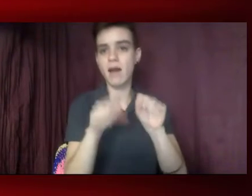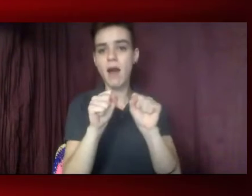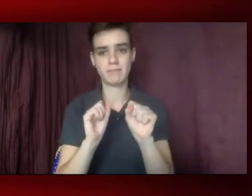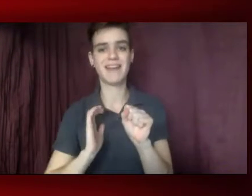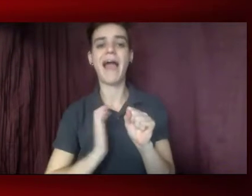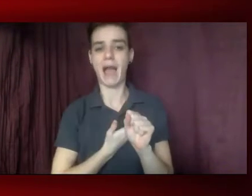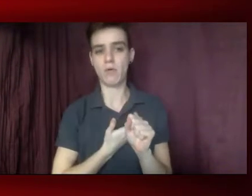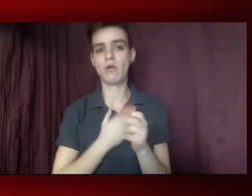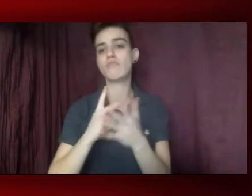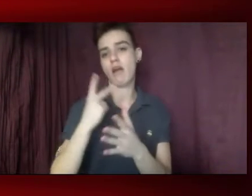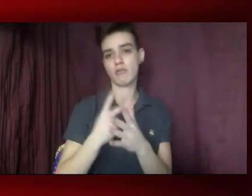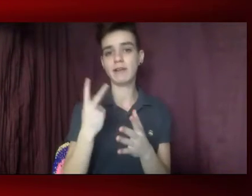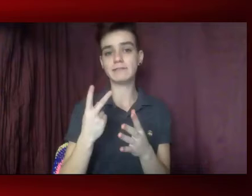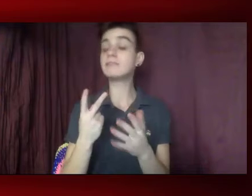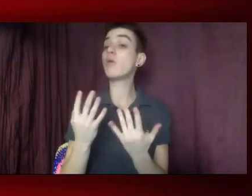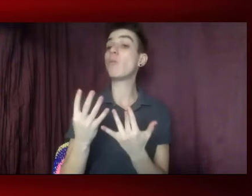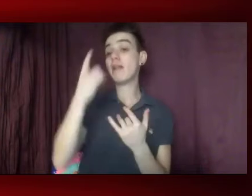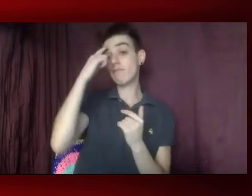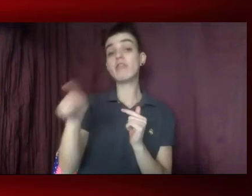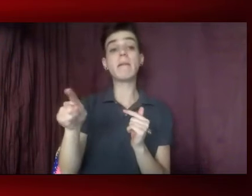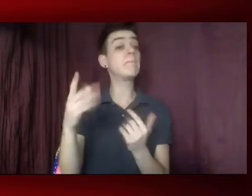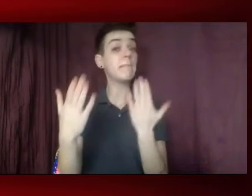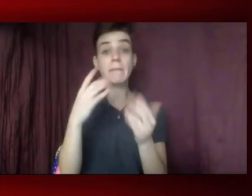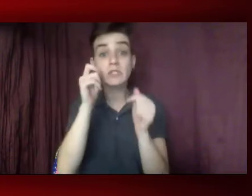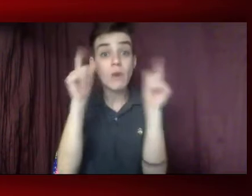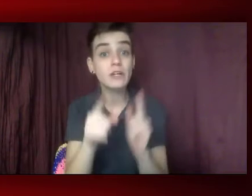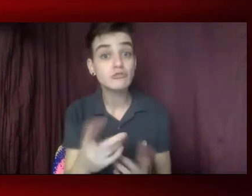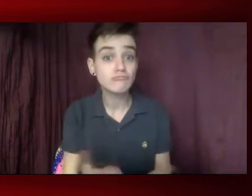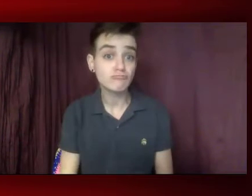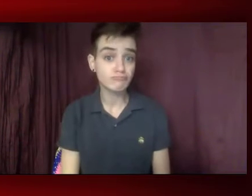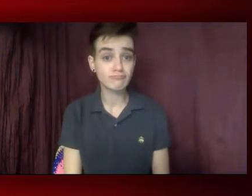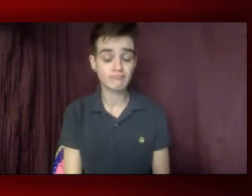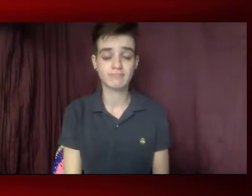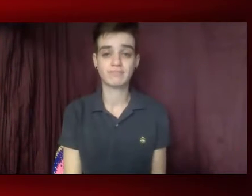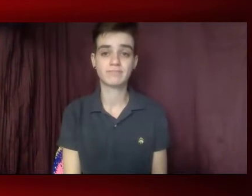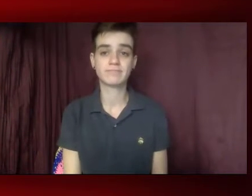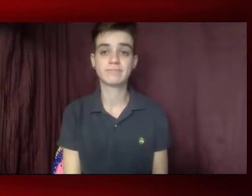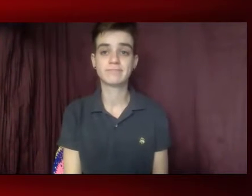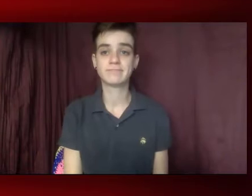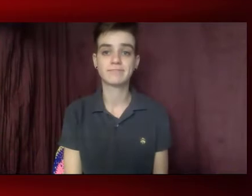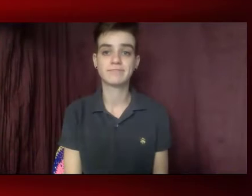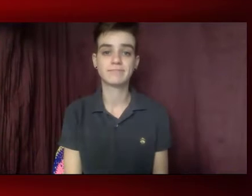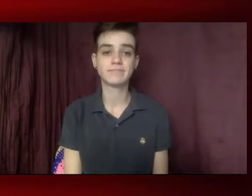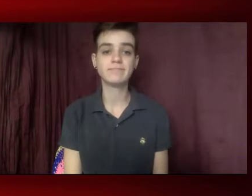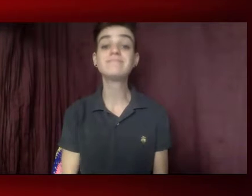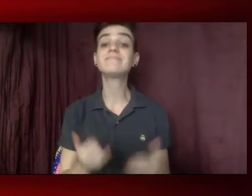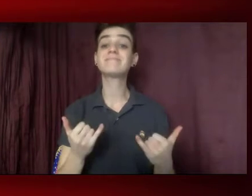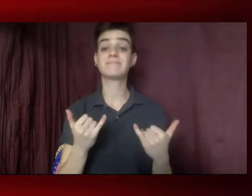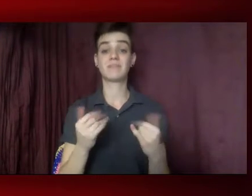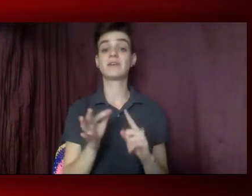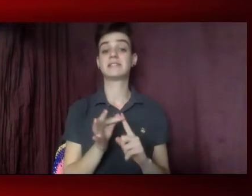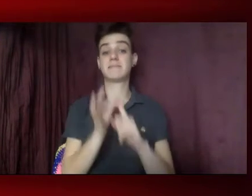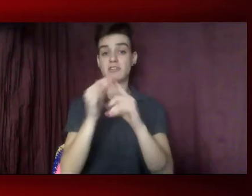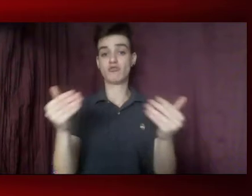folks surprise you if you thought they wouldn't do it. I want to extend a special welcome